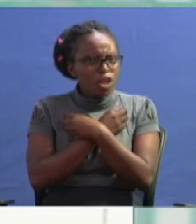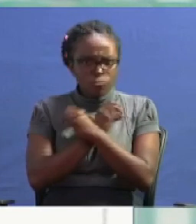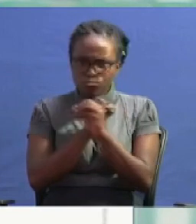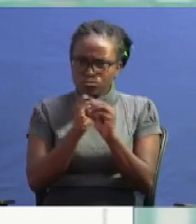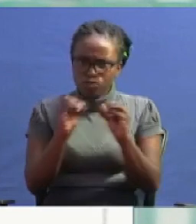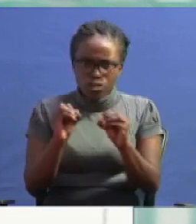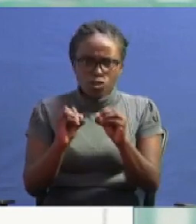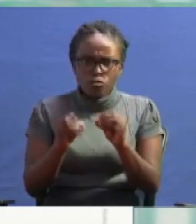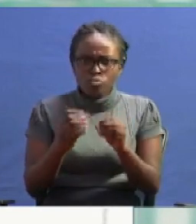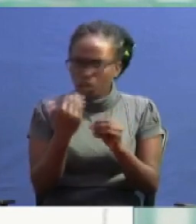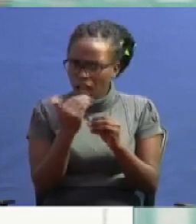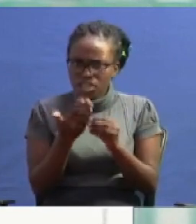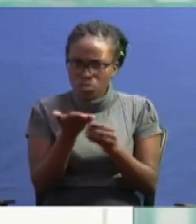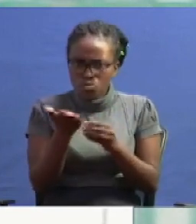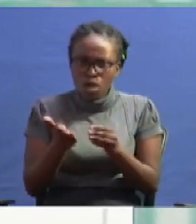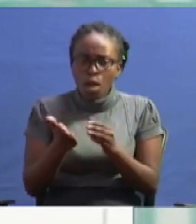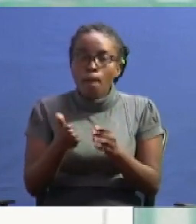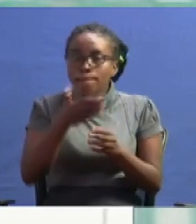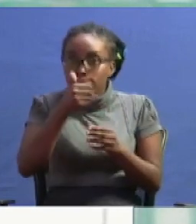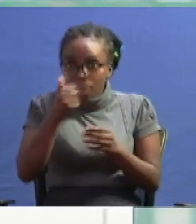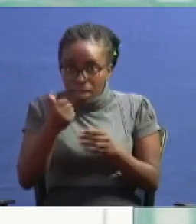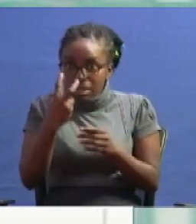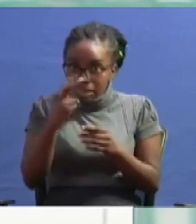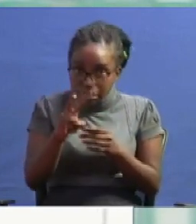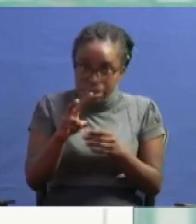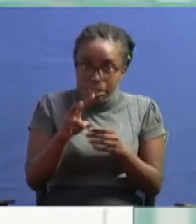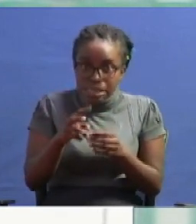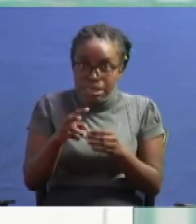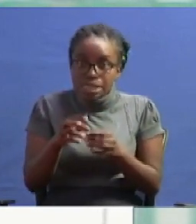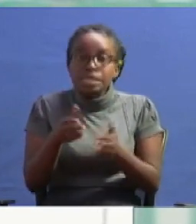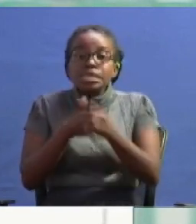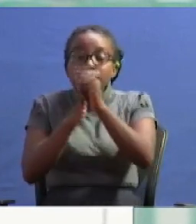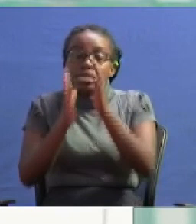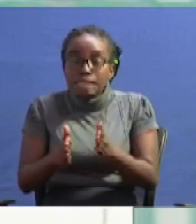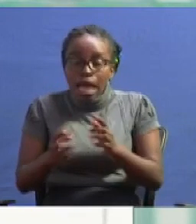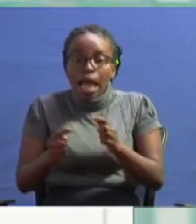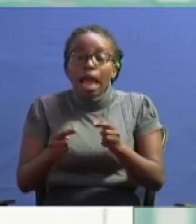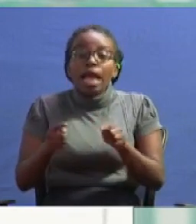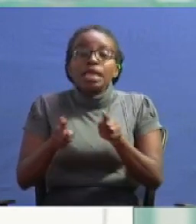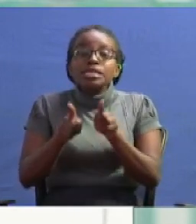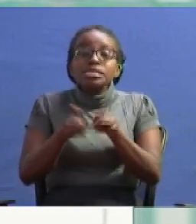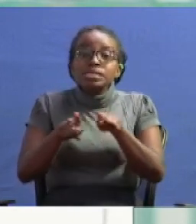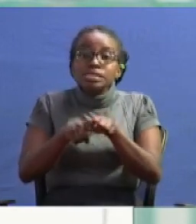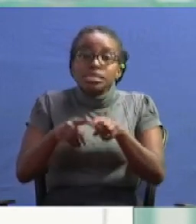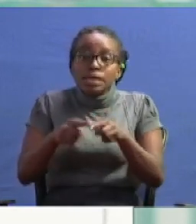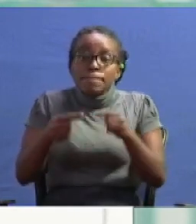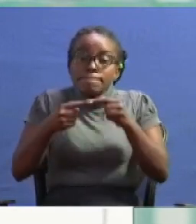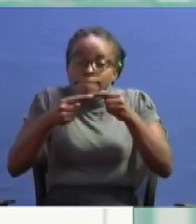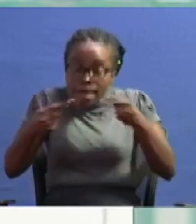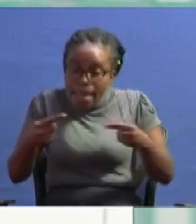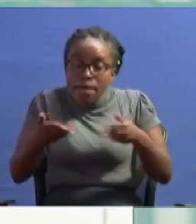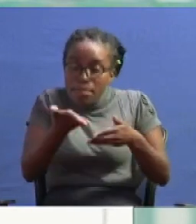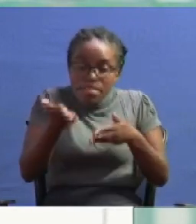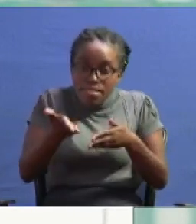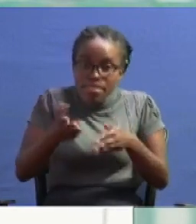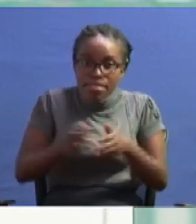they see him as the best fit leader. They will unite because they have a common enemy. And at this point, who is the senior most, elected politician in